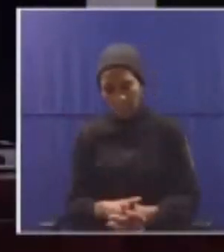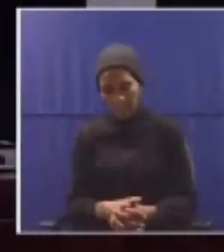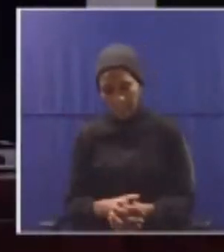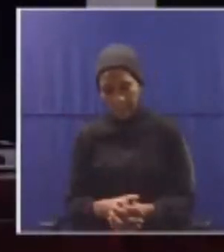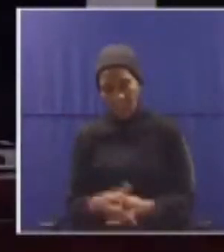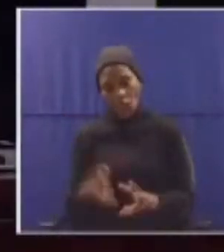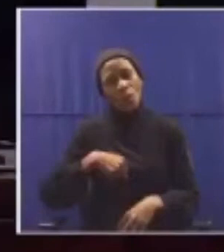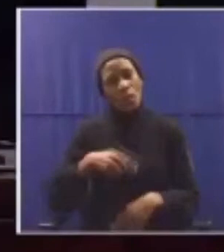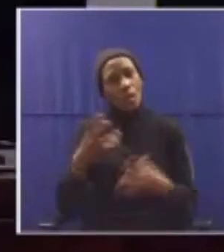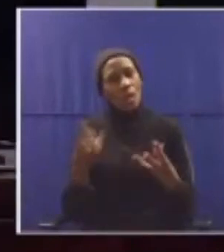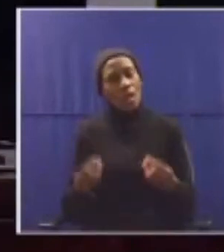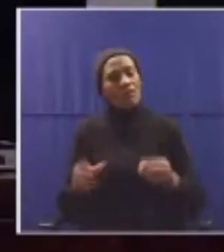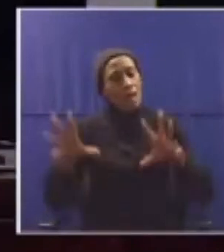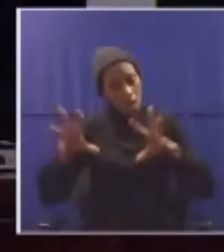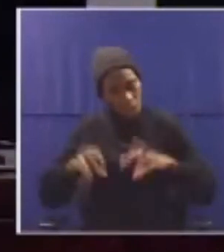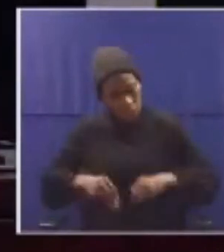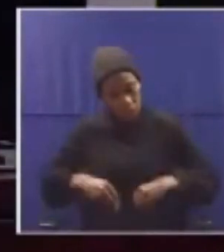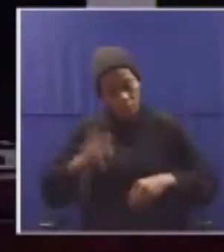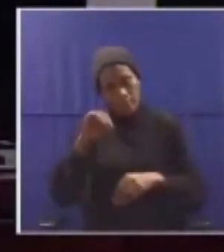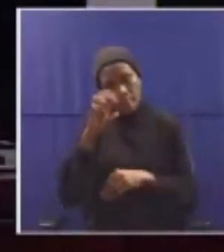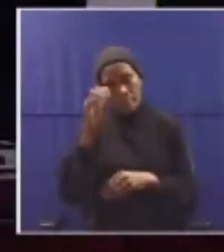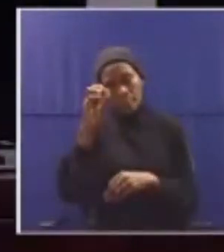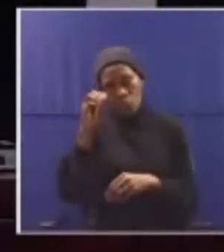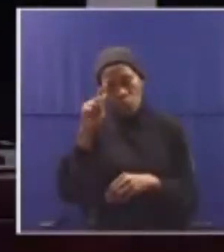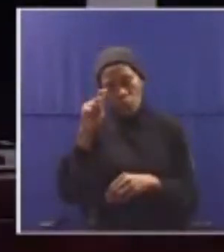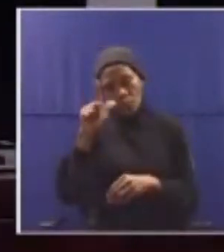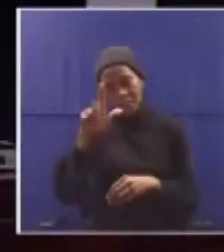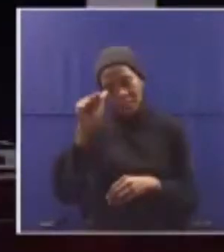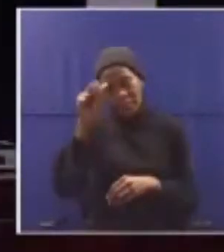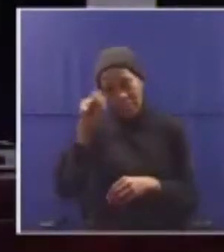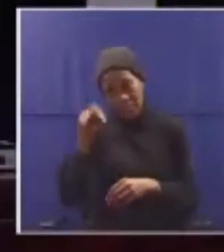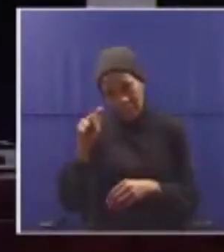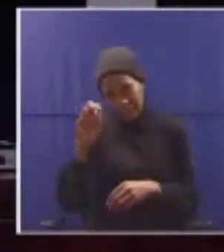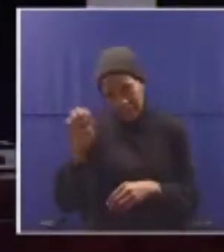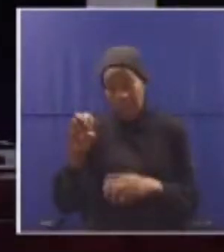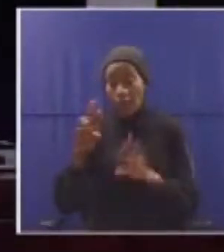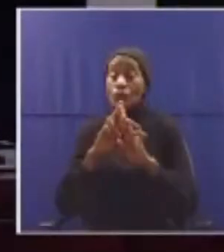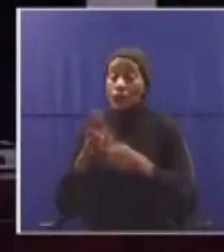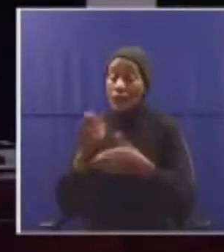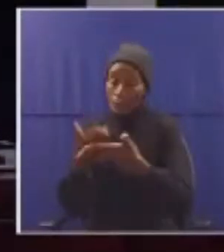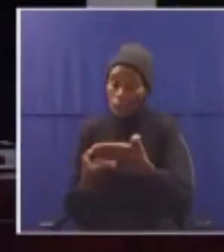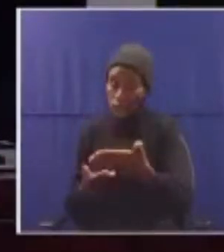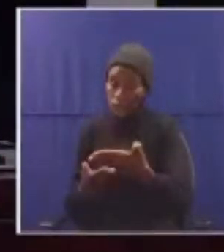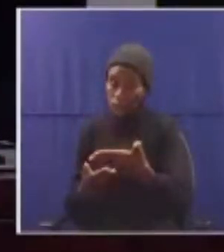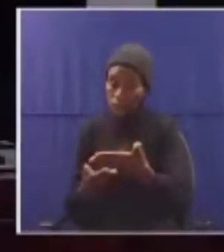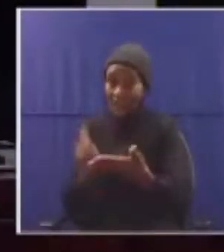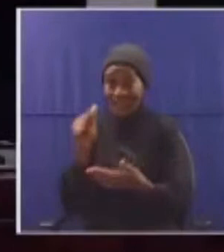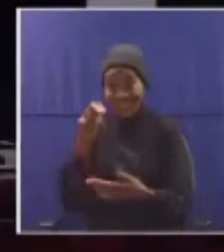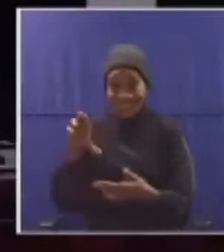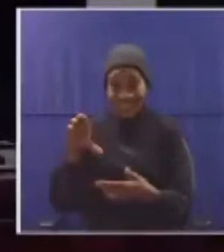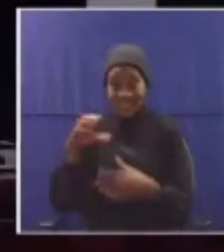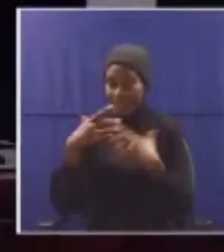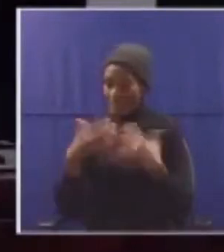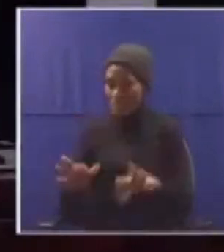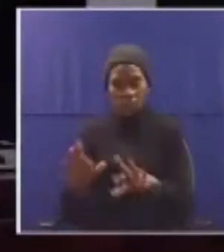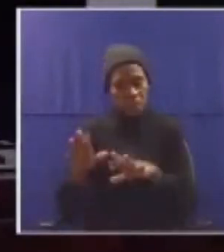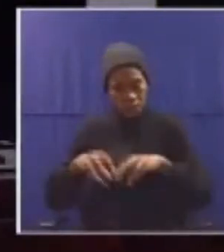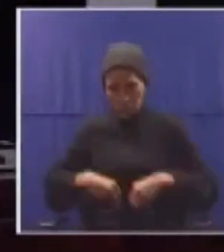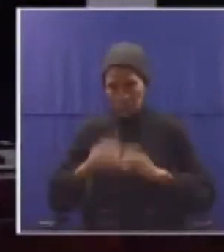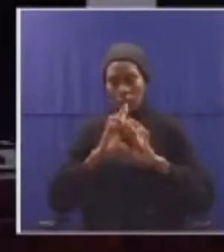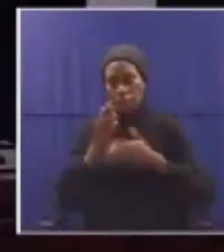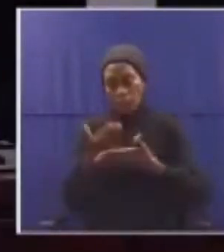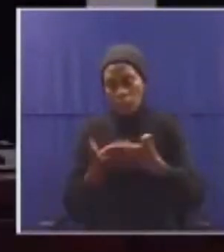We have welcomed the Motlanthe report as the African National Congress. And I agree with